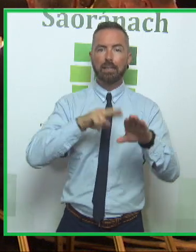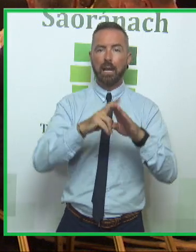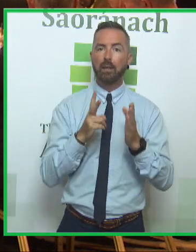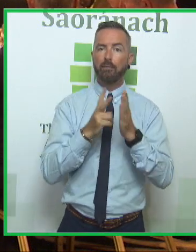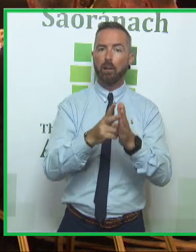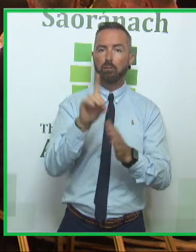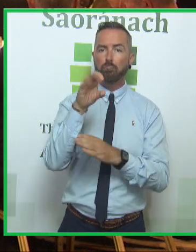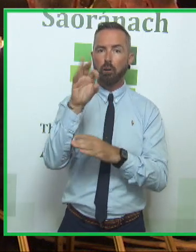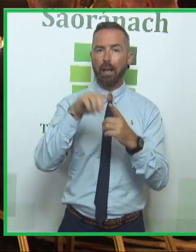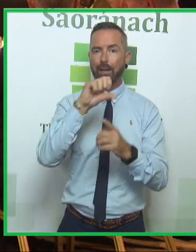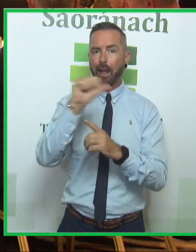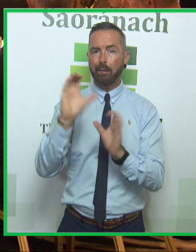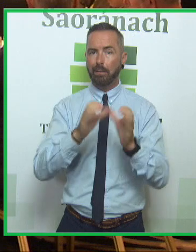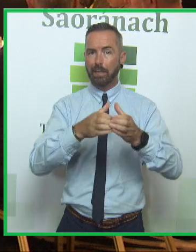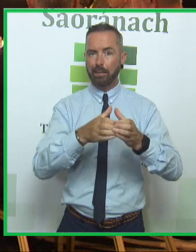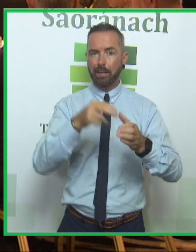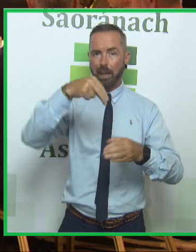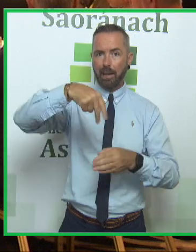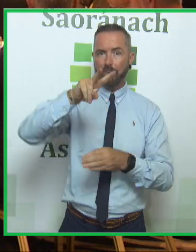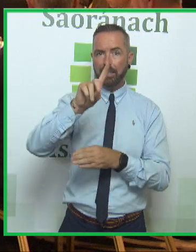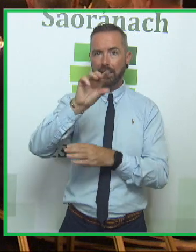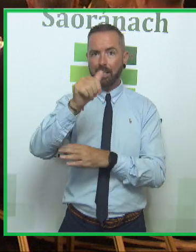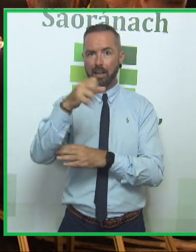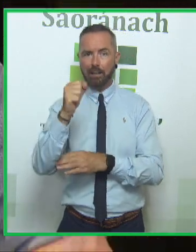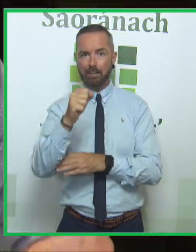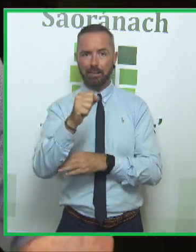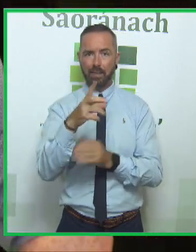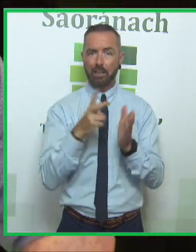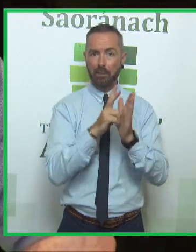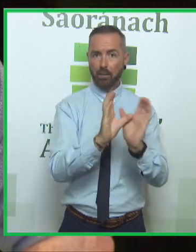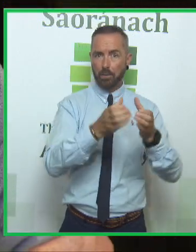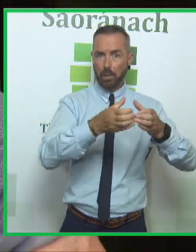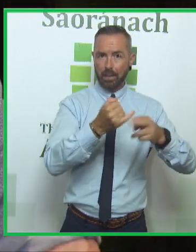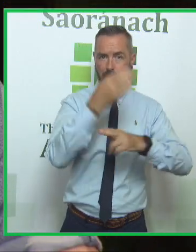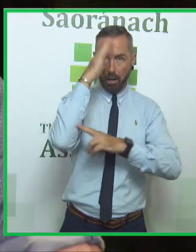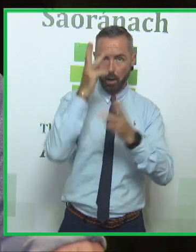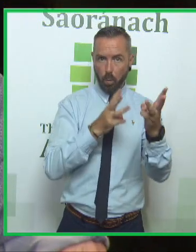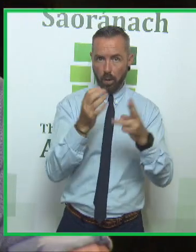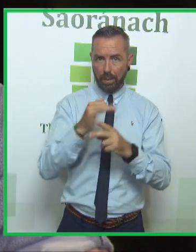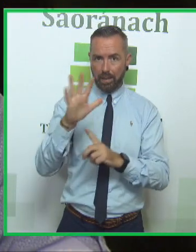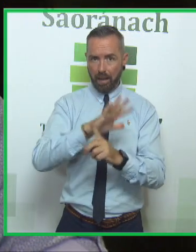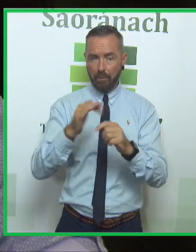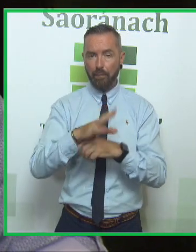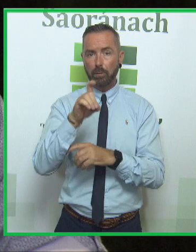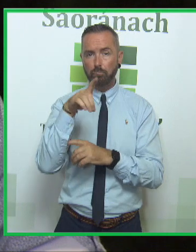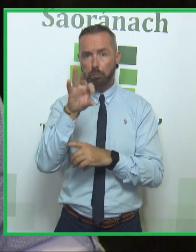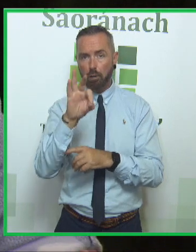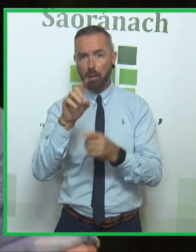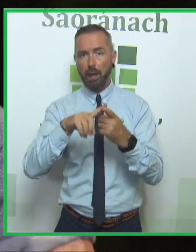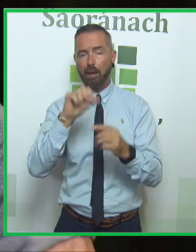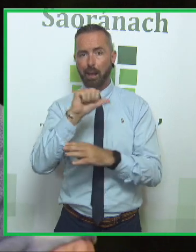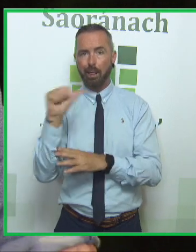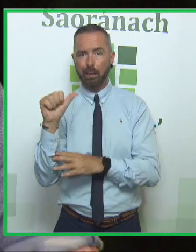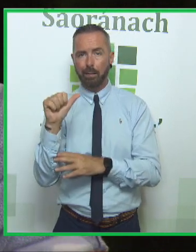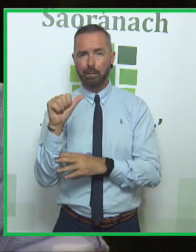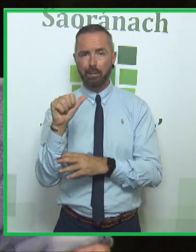sector is a national representative body for voluntary sector organisations in Ireland working in the area of drugs and alcohol. And